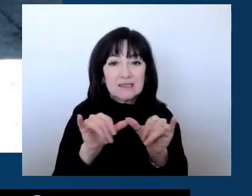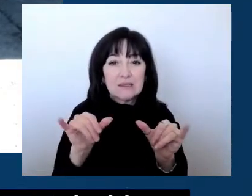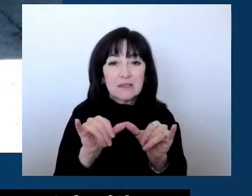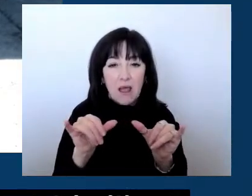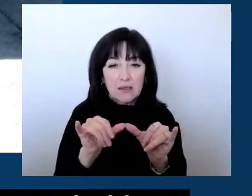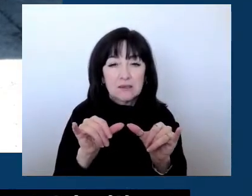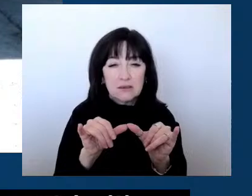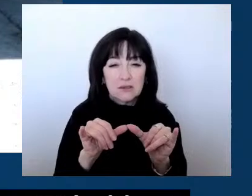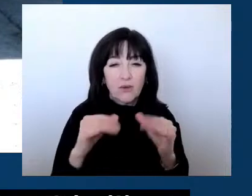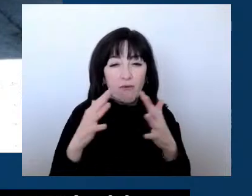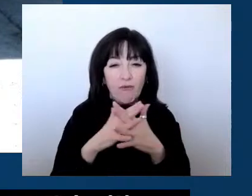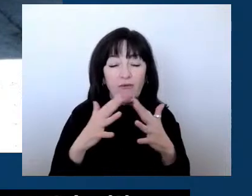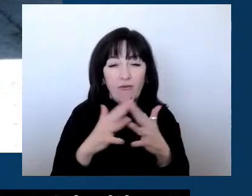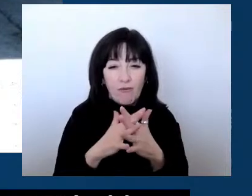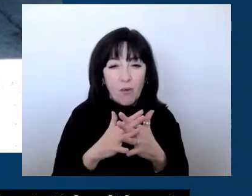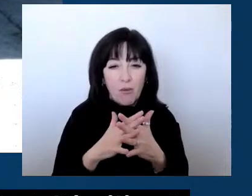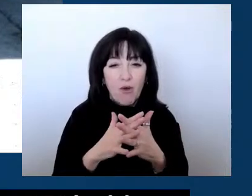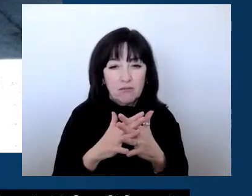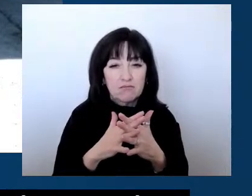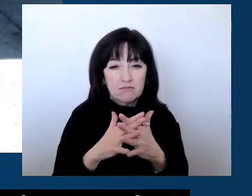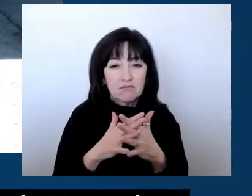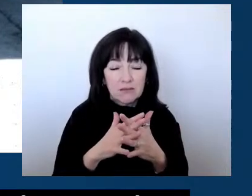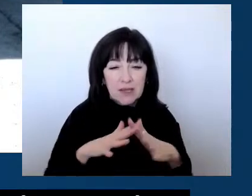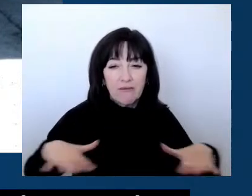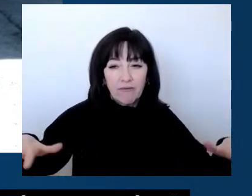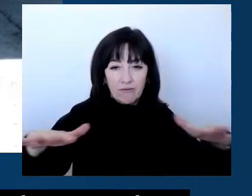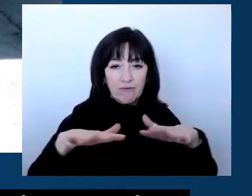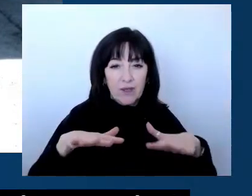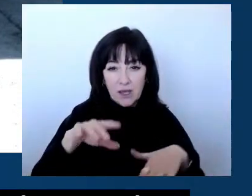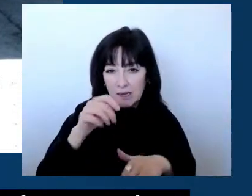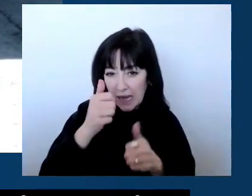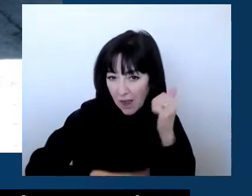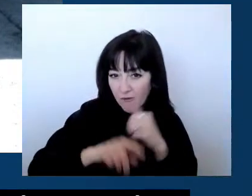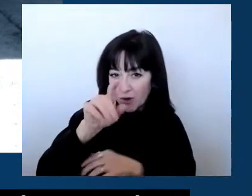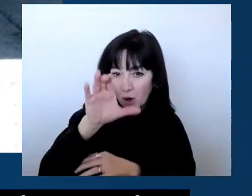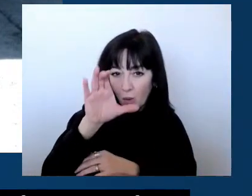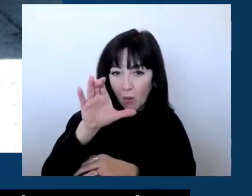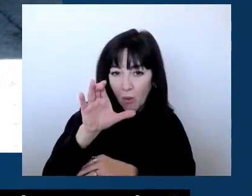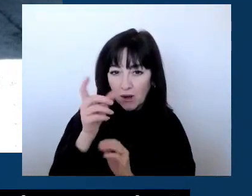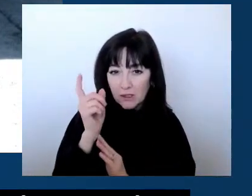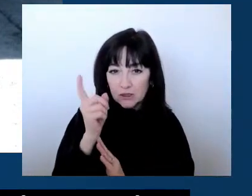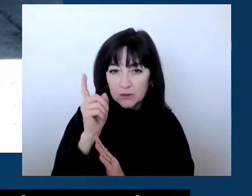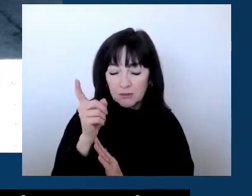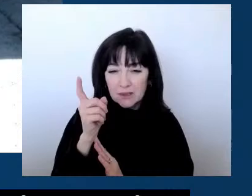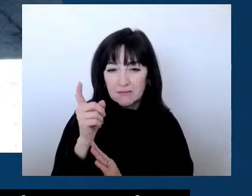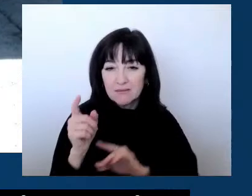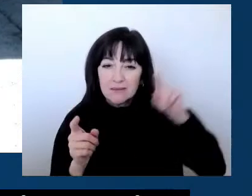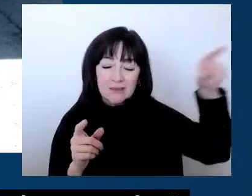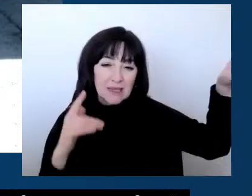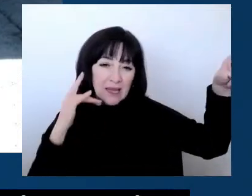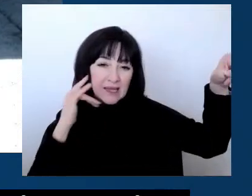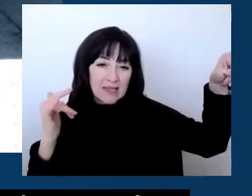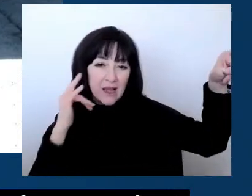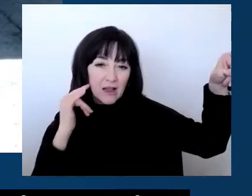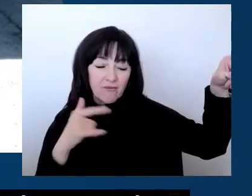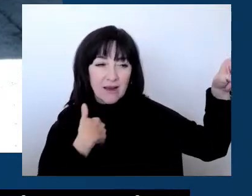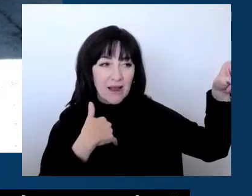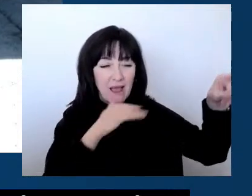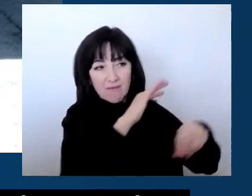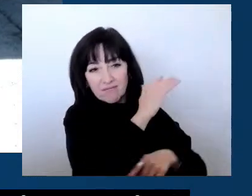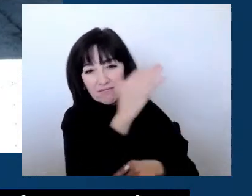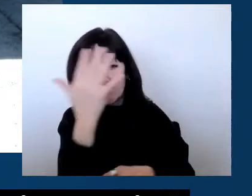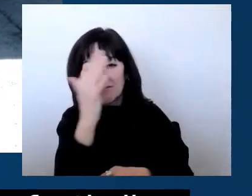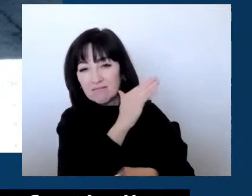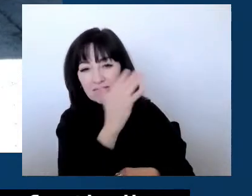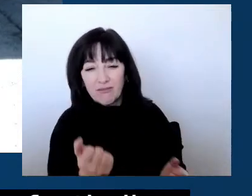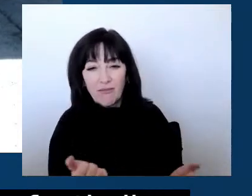100 minutes. On the other side of the country in California, you have wildfires bigger than our state. Up in the Arctic Circle last year, my wife